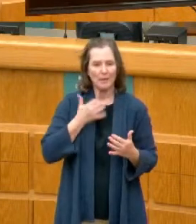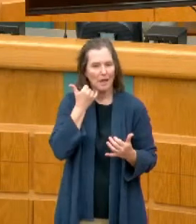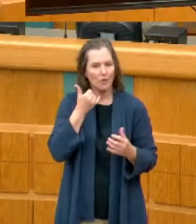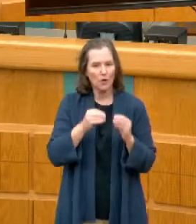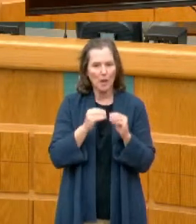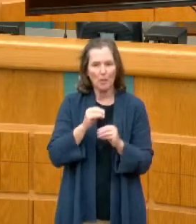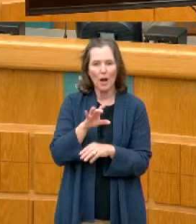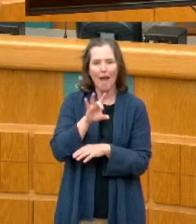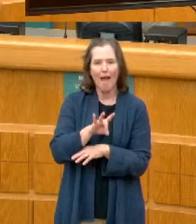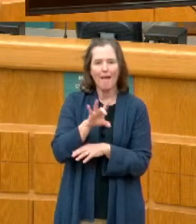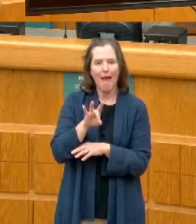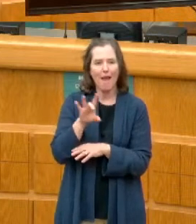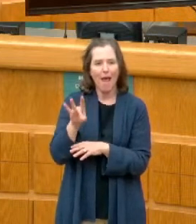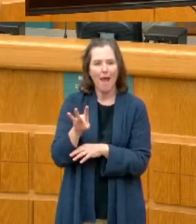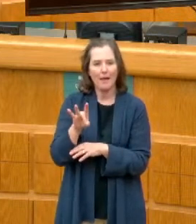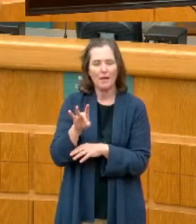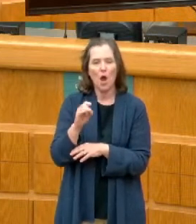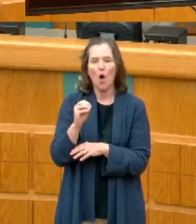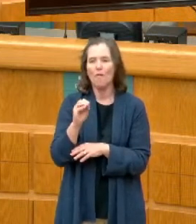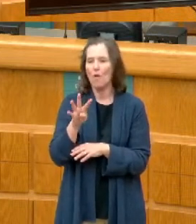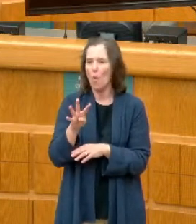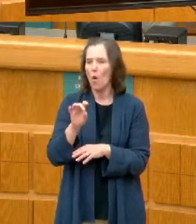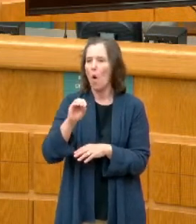888-0444. I can be reached at